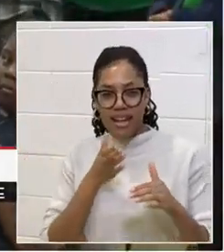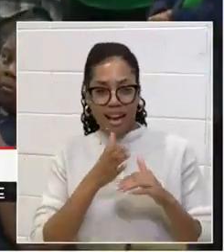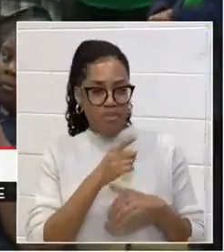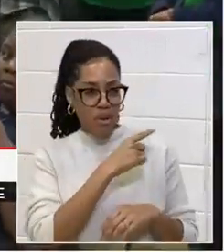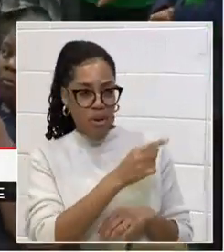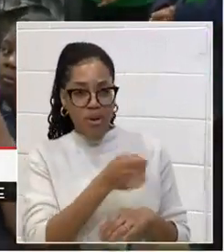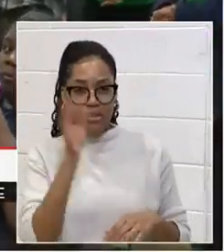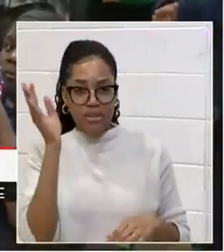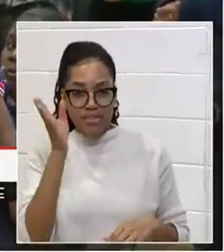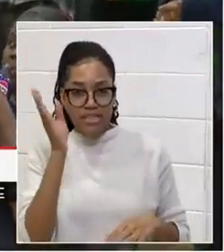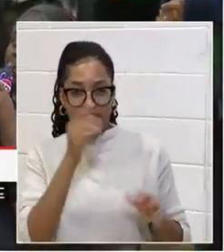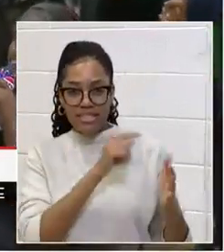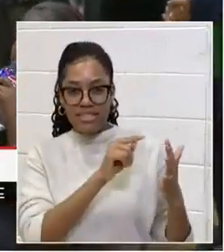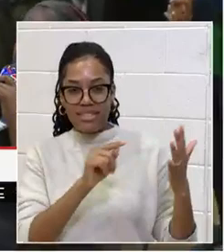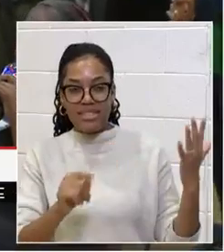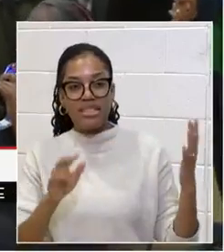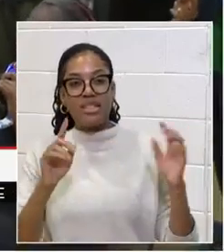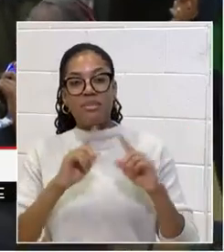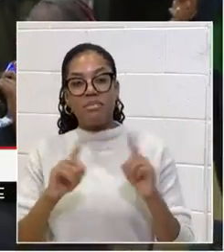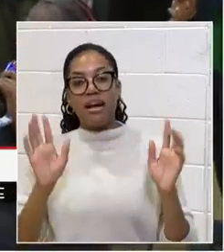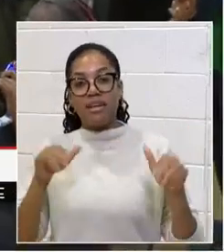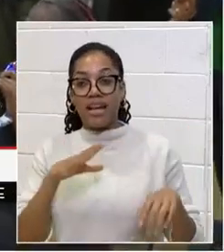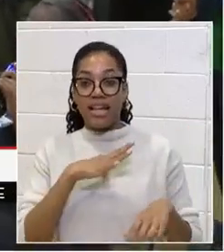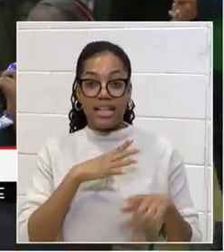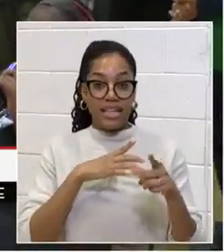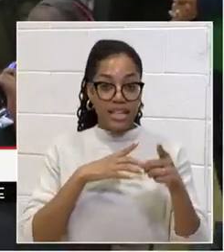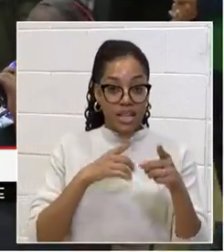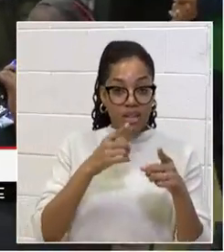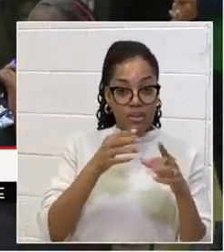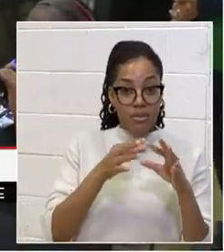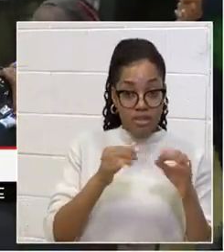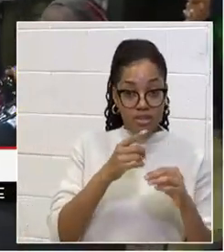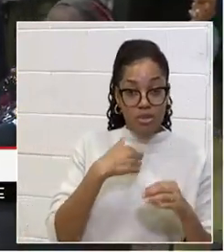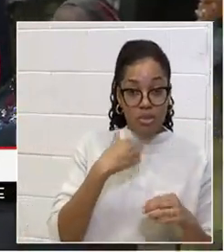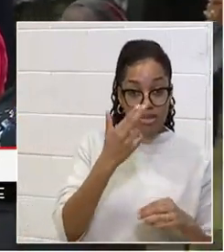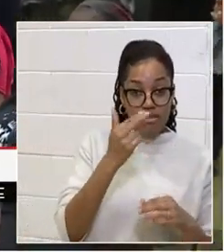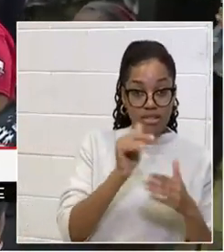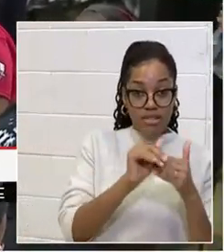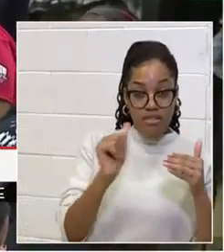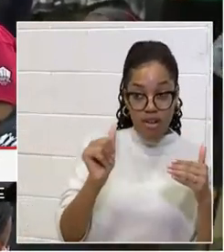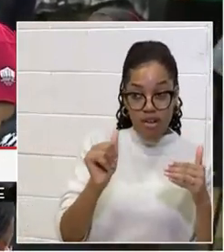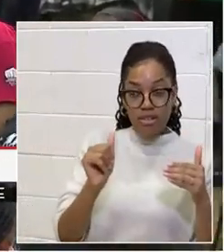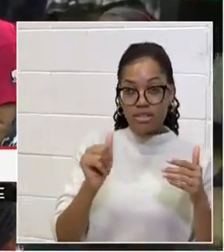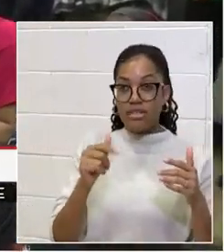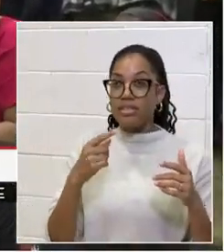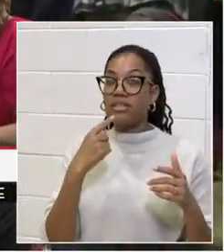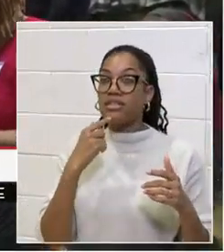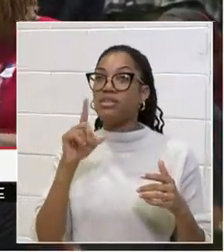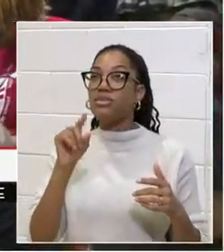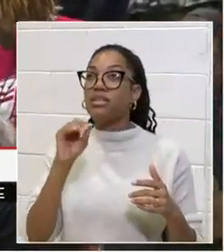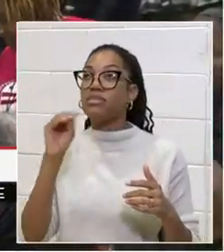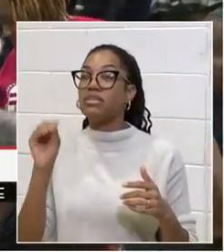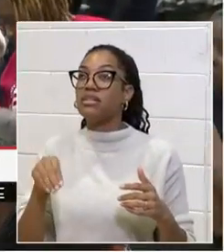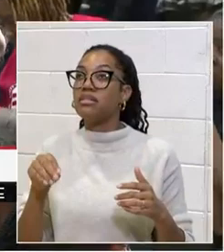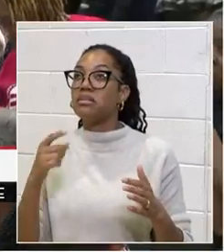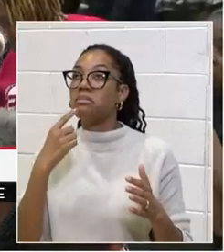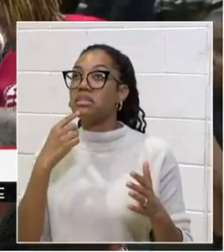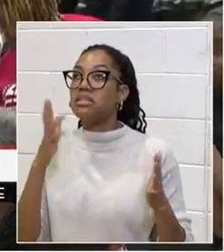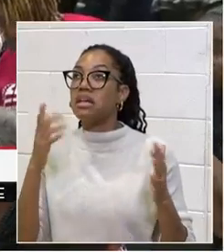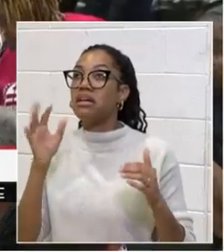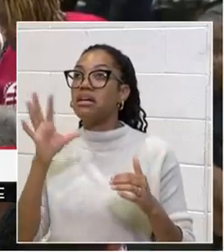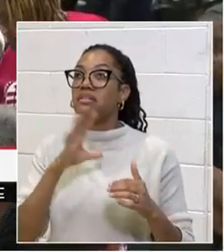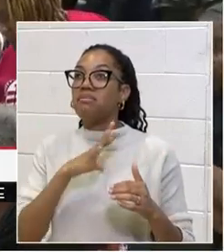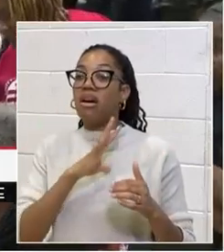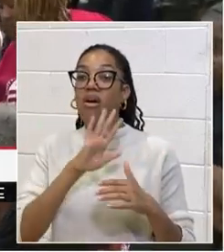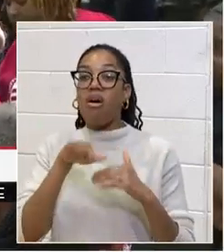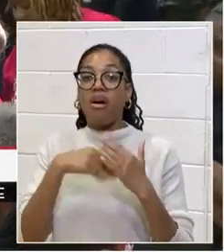Deputy Mayor Anderson, you have about $13 that you, between 20 and $7 and now 20%. So I'm going to make a pitch for you to